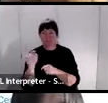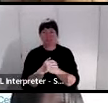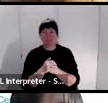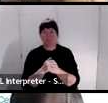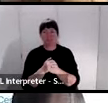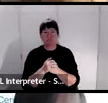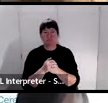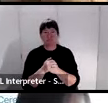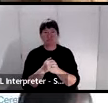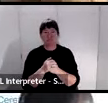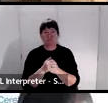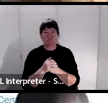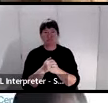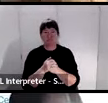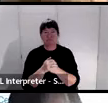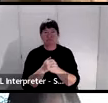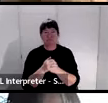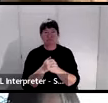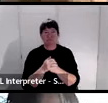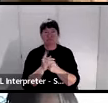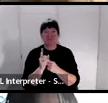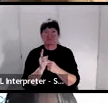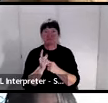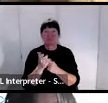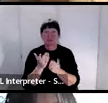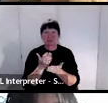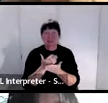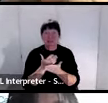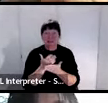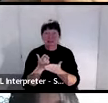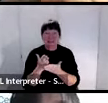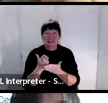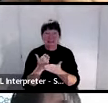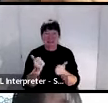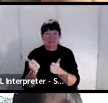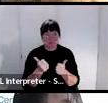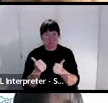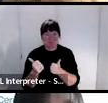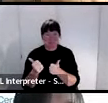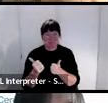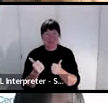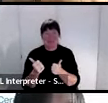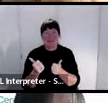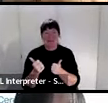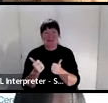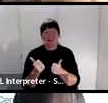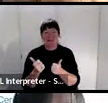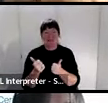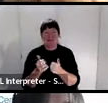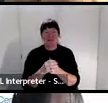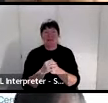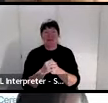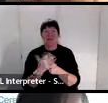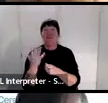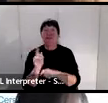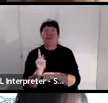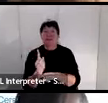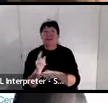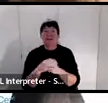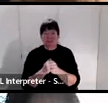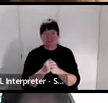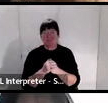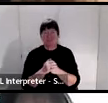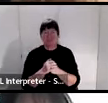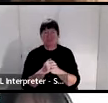So I'm guessing you're clear. Yes, I am. Great, Yes, great. So we have 15 minutes with